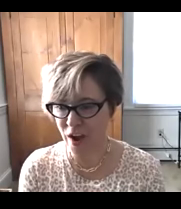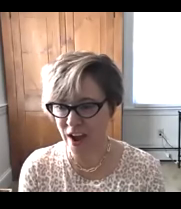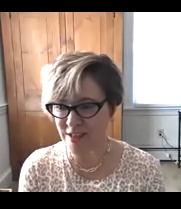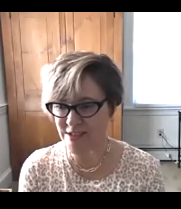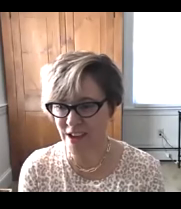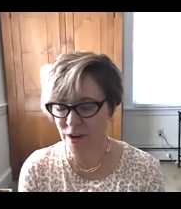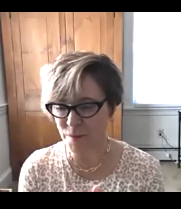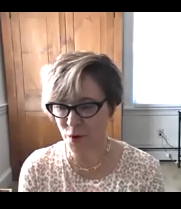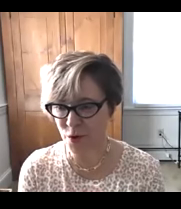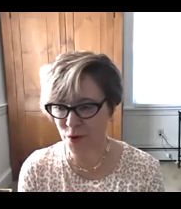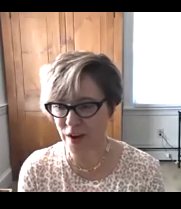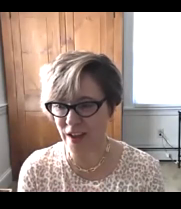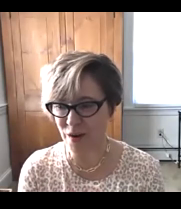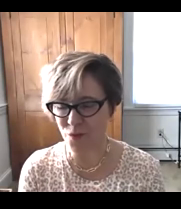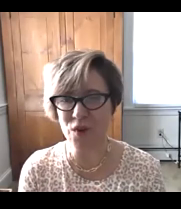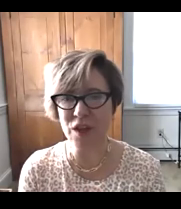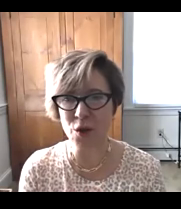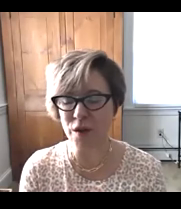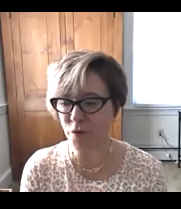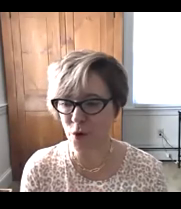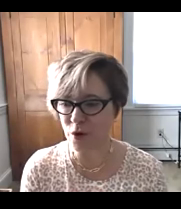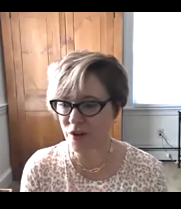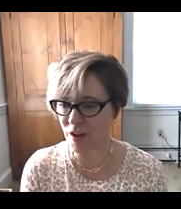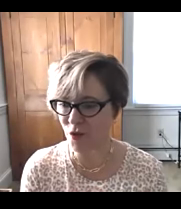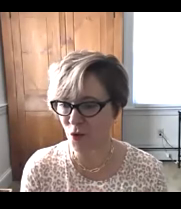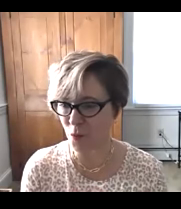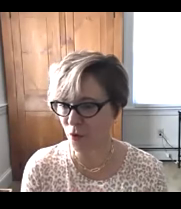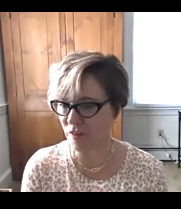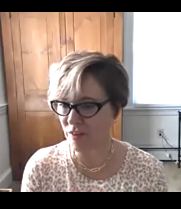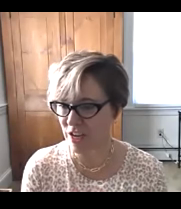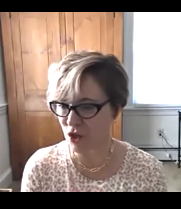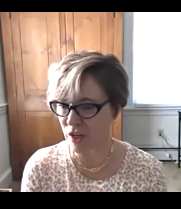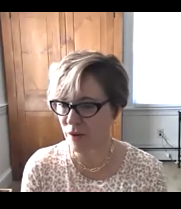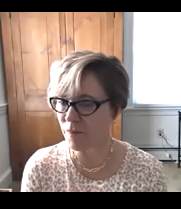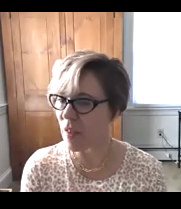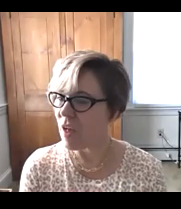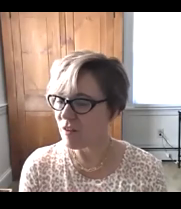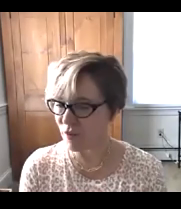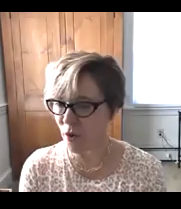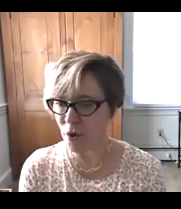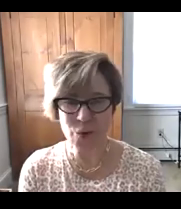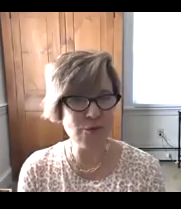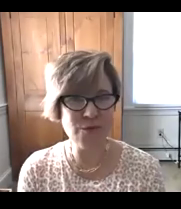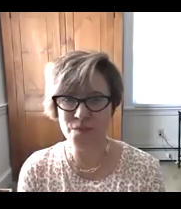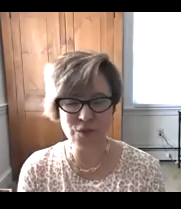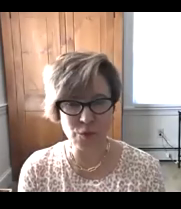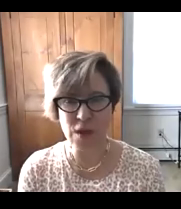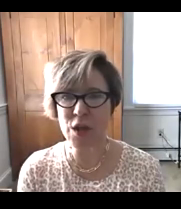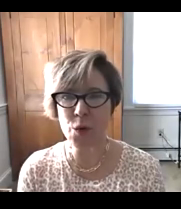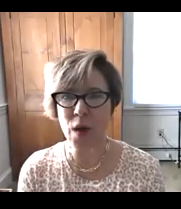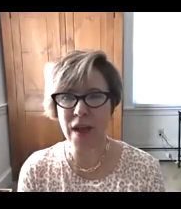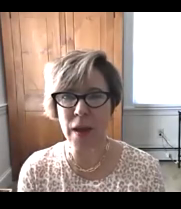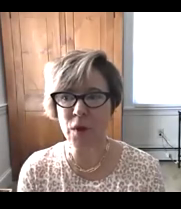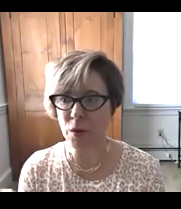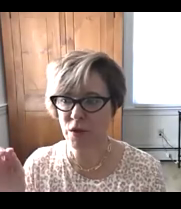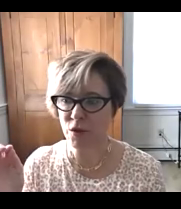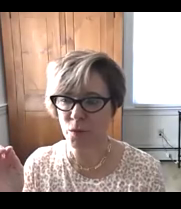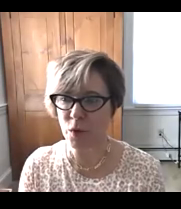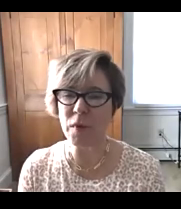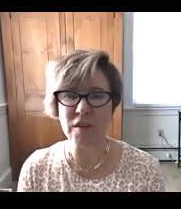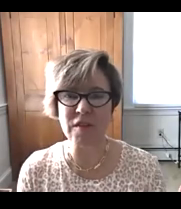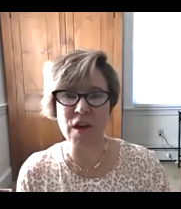my friend, Don Byrne, and really looking forward, Don, to your presentation. So take it away. I'm